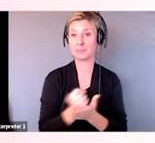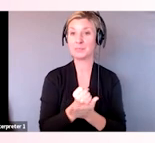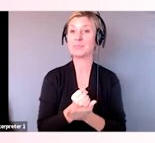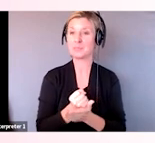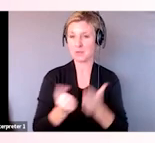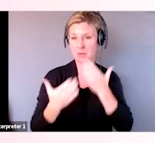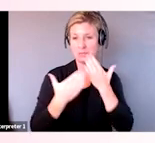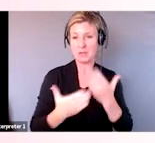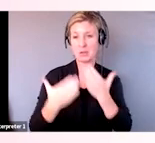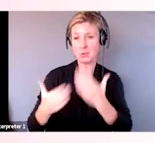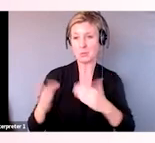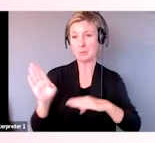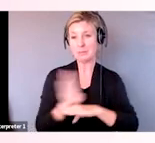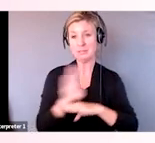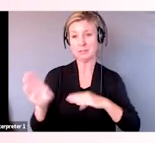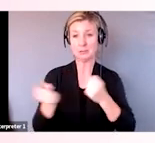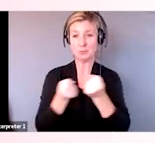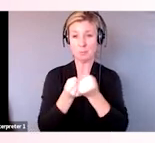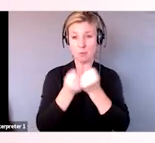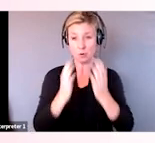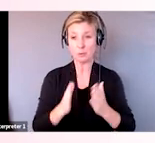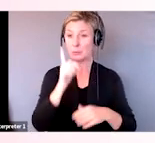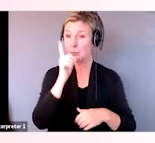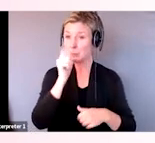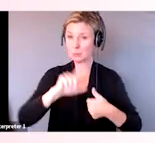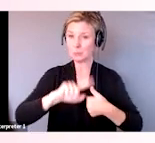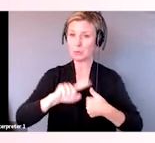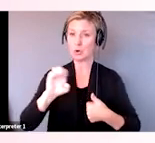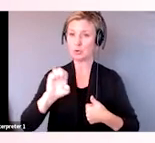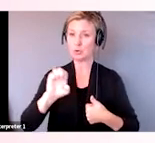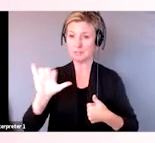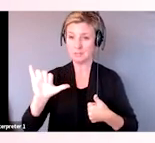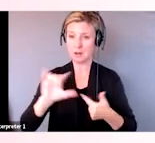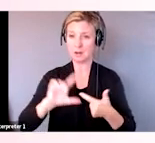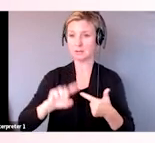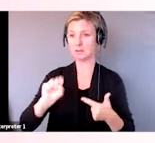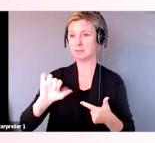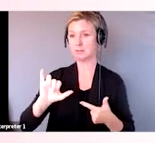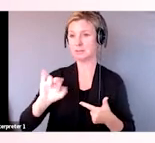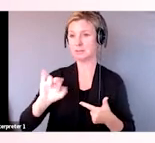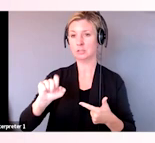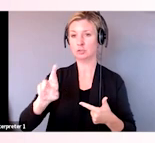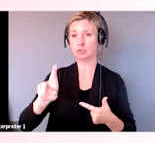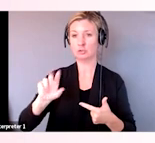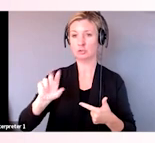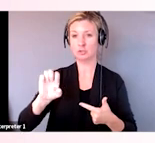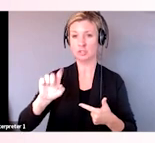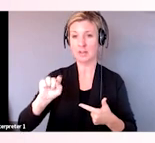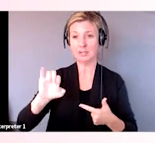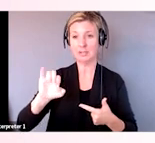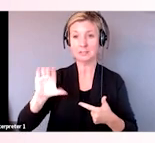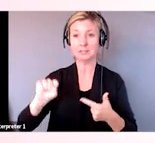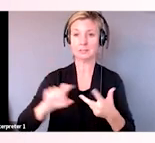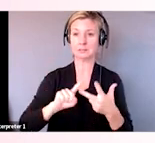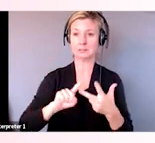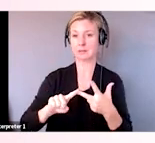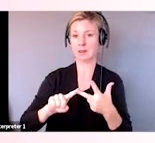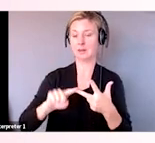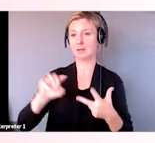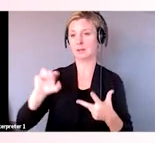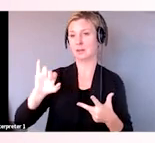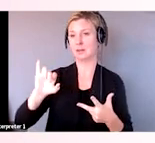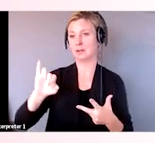sponsors, Ernst & Young, Synergenics, and Investing Guelph. We are very grateful for their